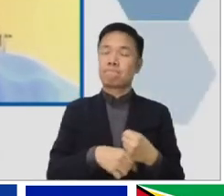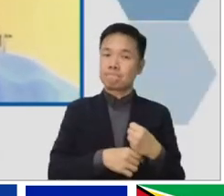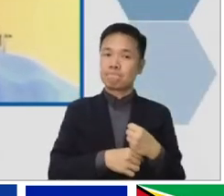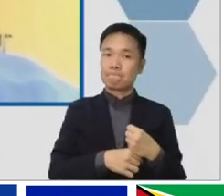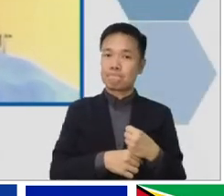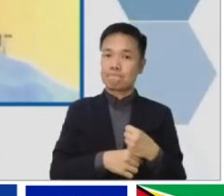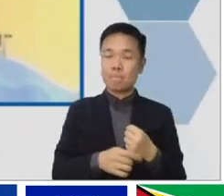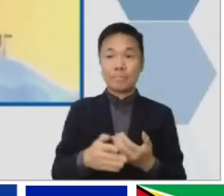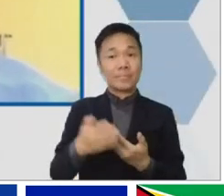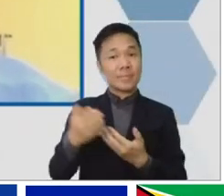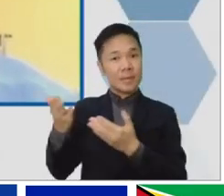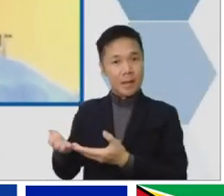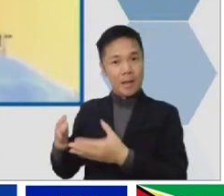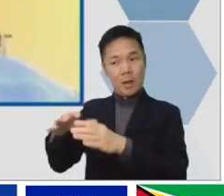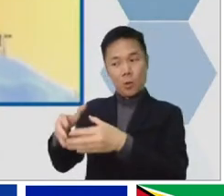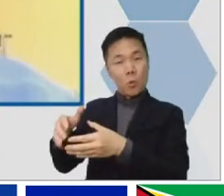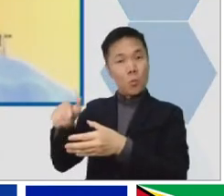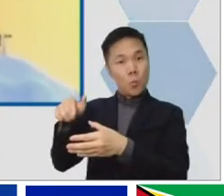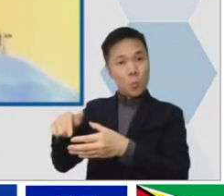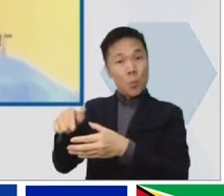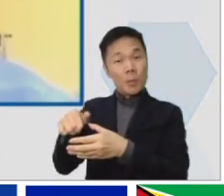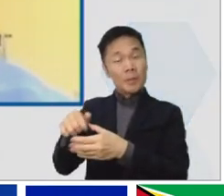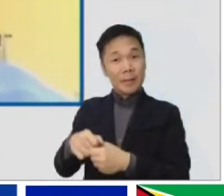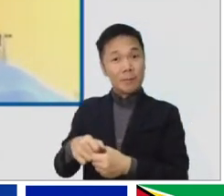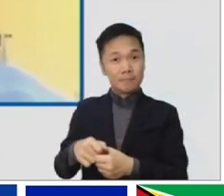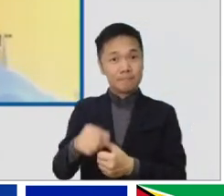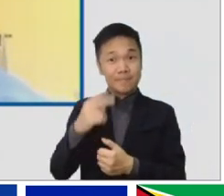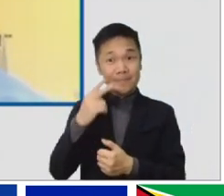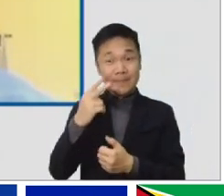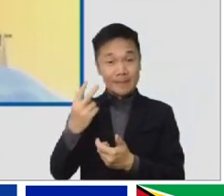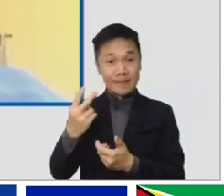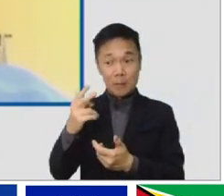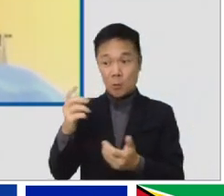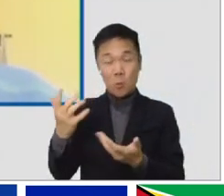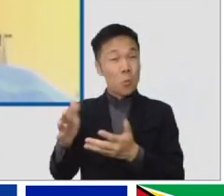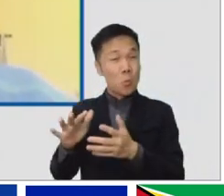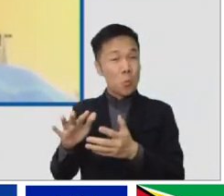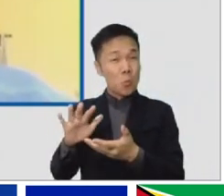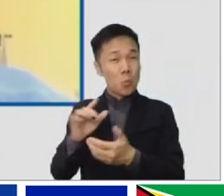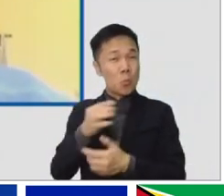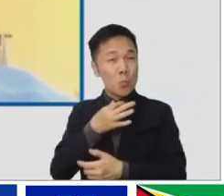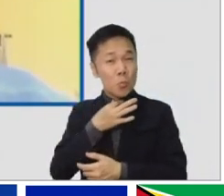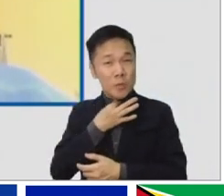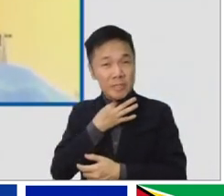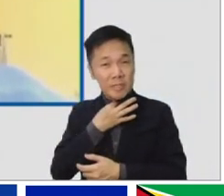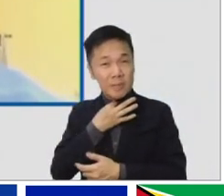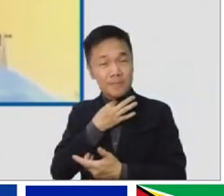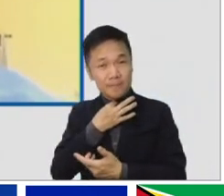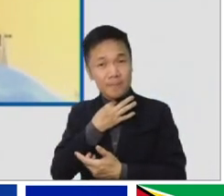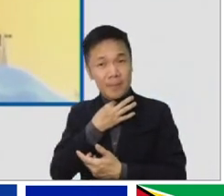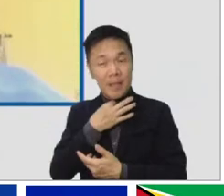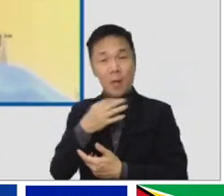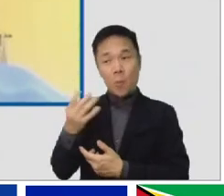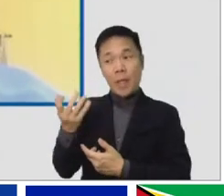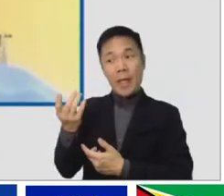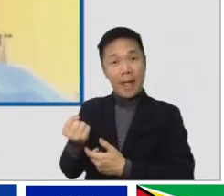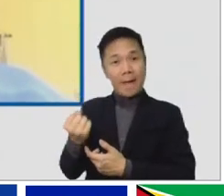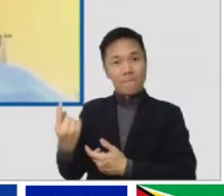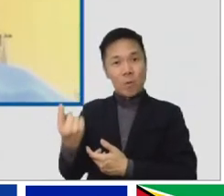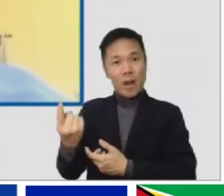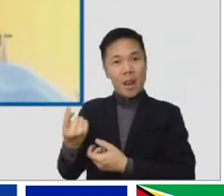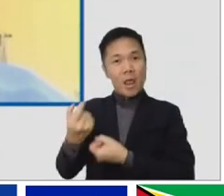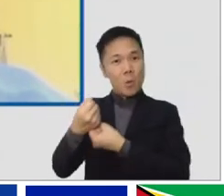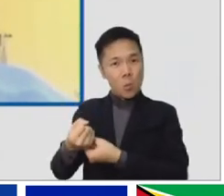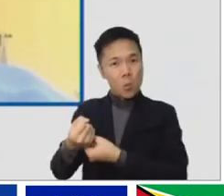systemic nature of risk and its birth in development processes, a representative from development planning, development